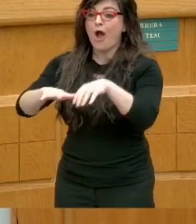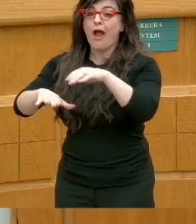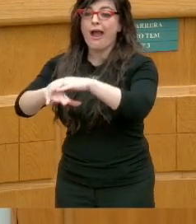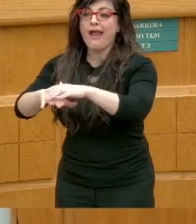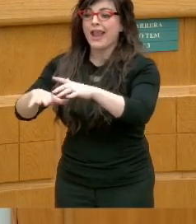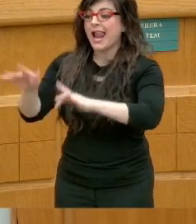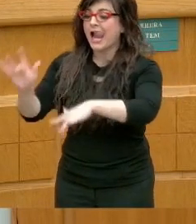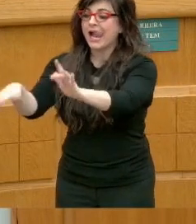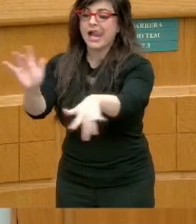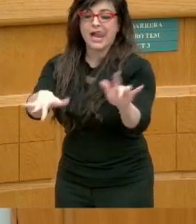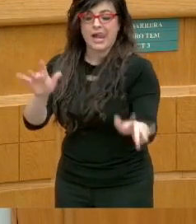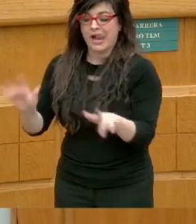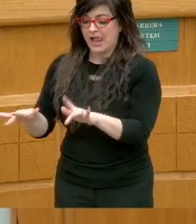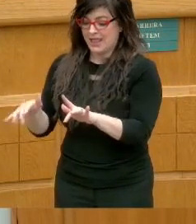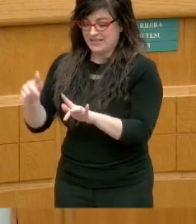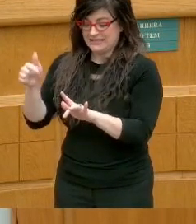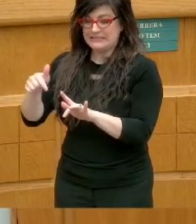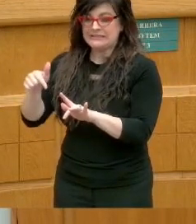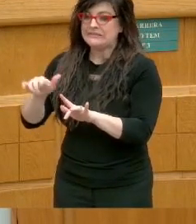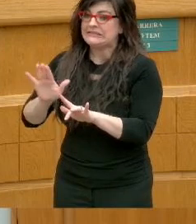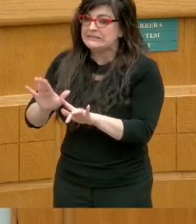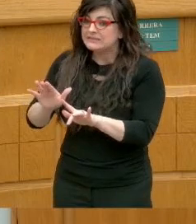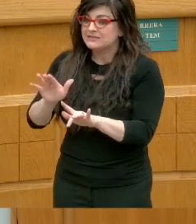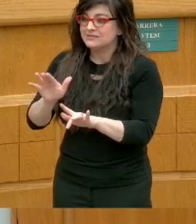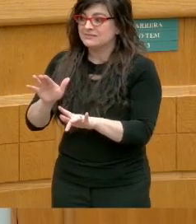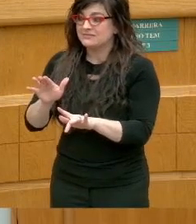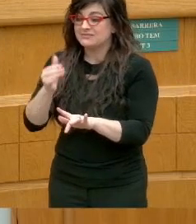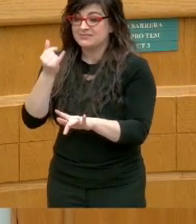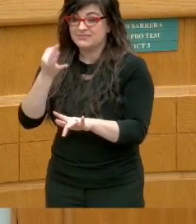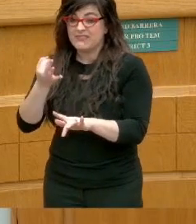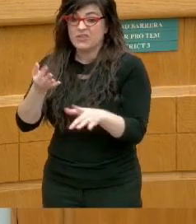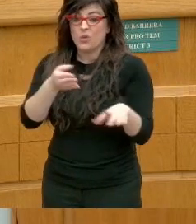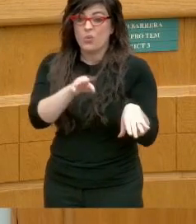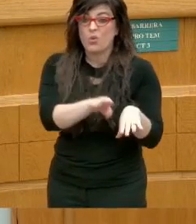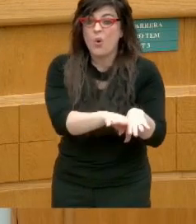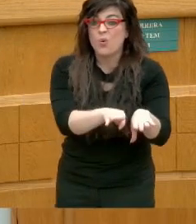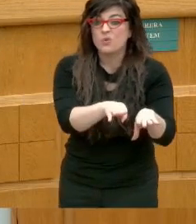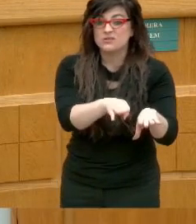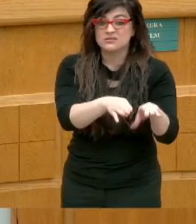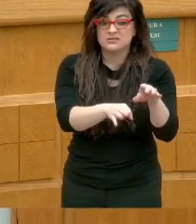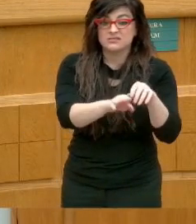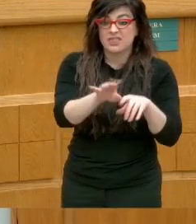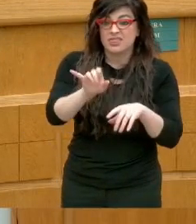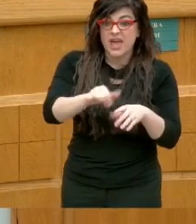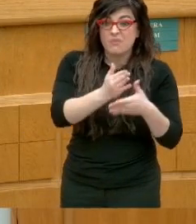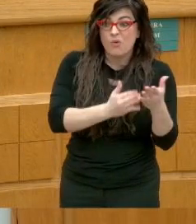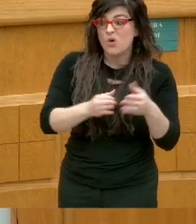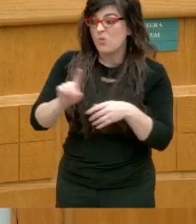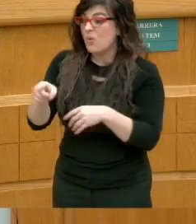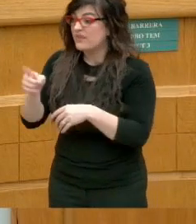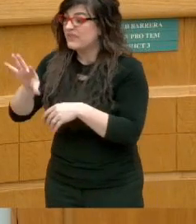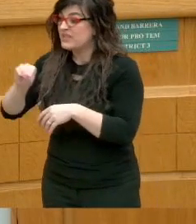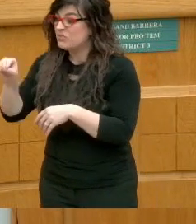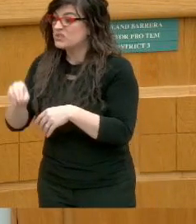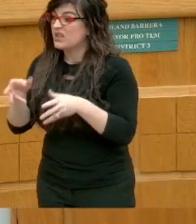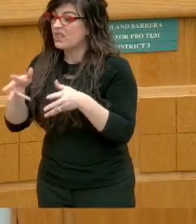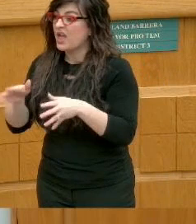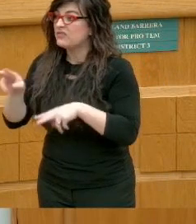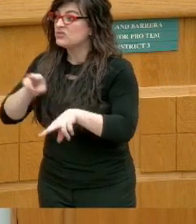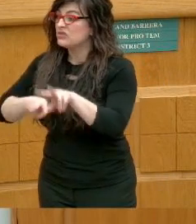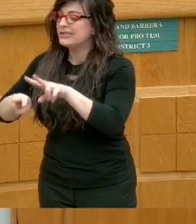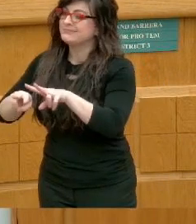think it'd be fair for the customer who's paying to only be able to use half. Plus, they're doing some renovations inside of their own, sprucing things up, and so